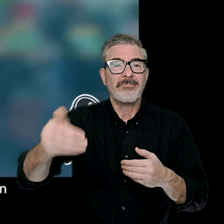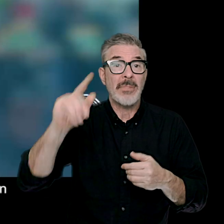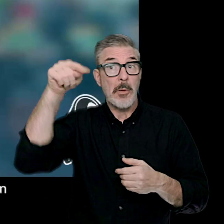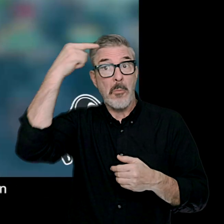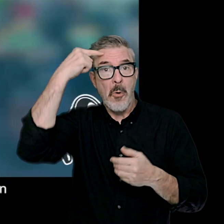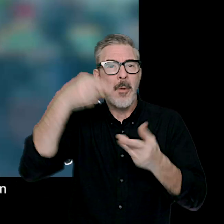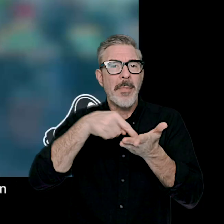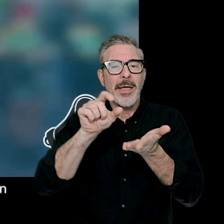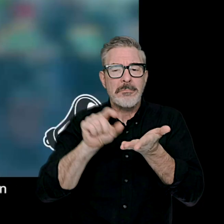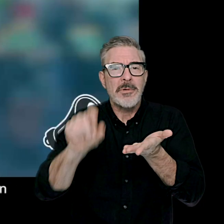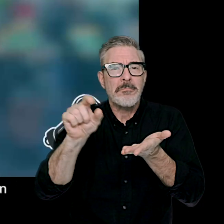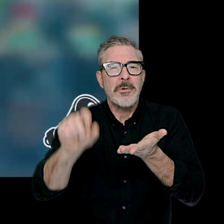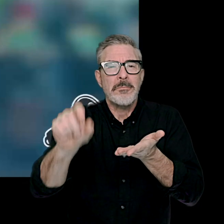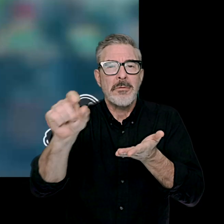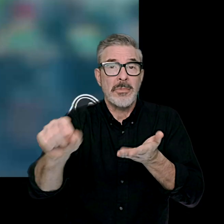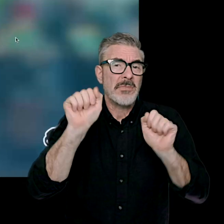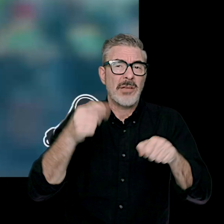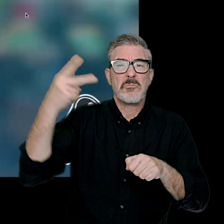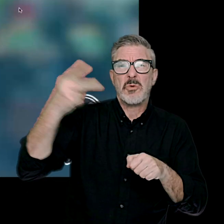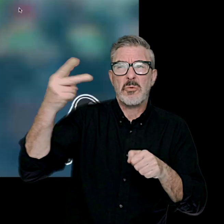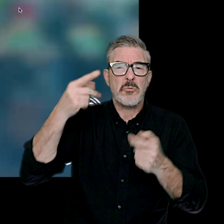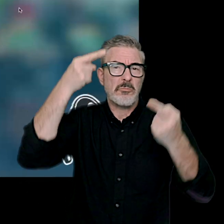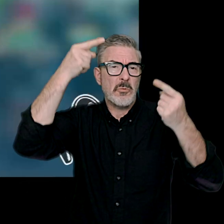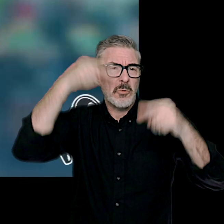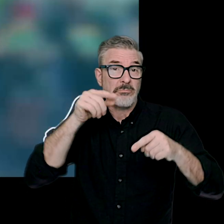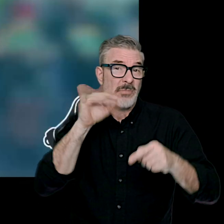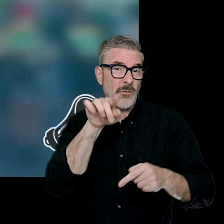add your vacation pay on each paycheck.